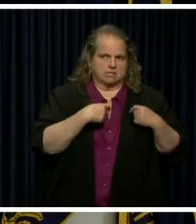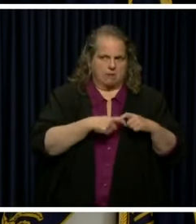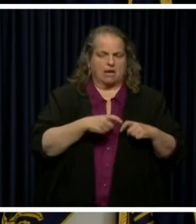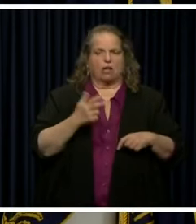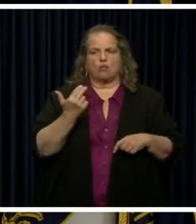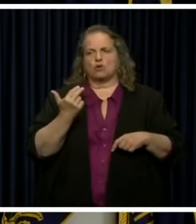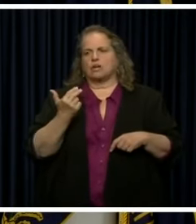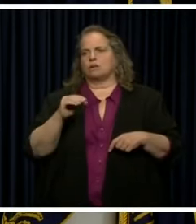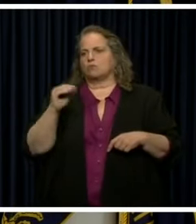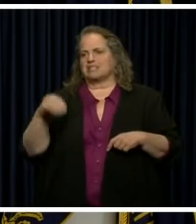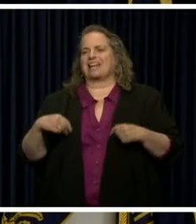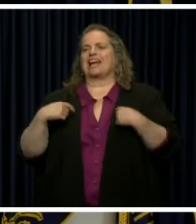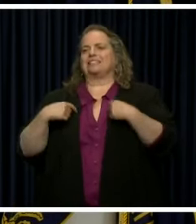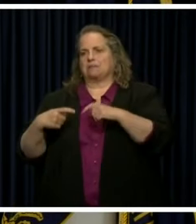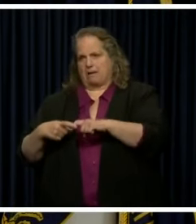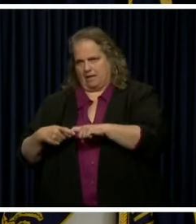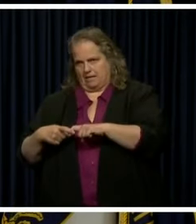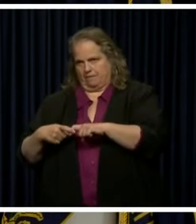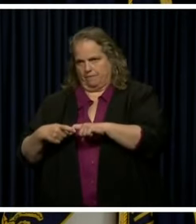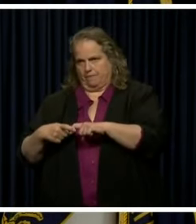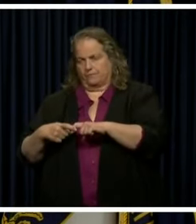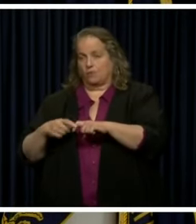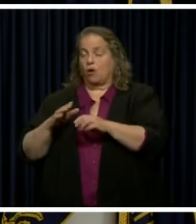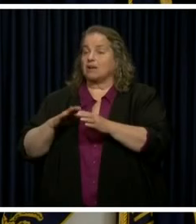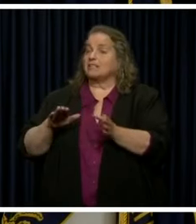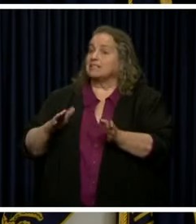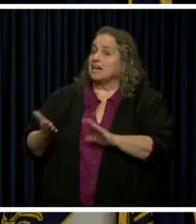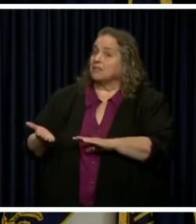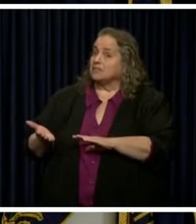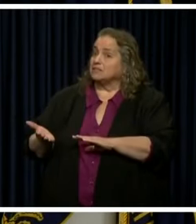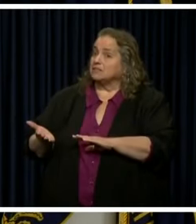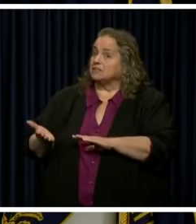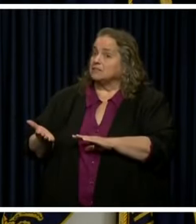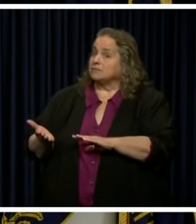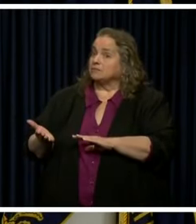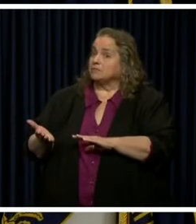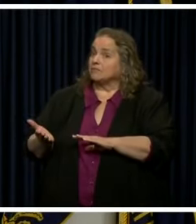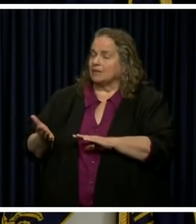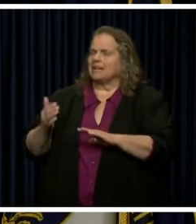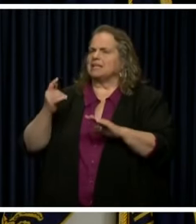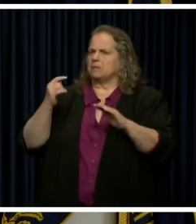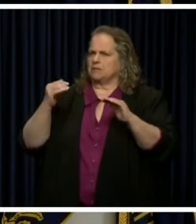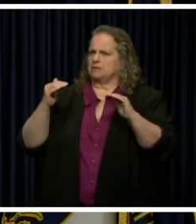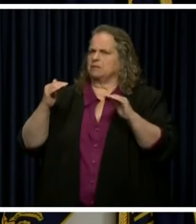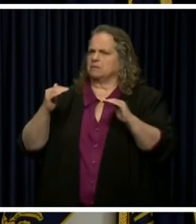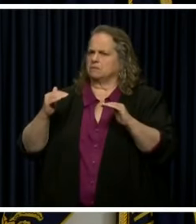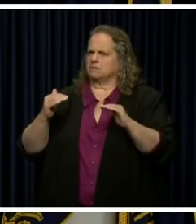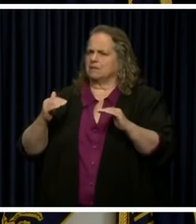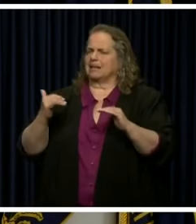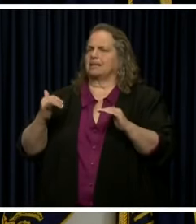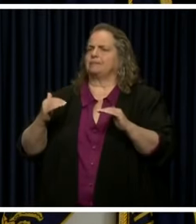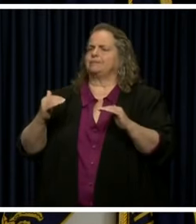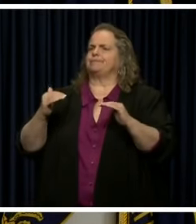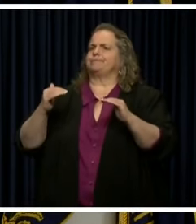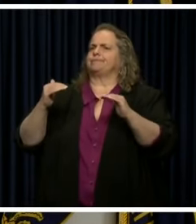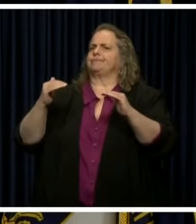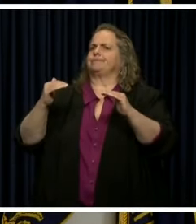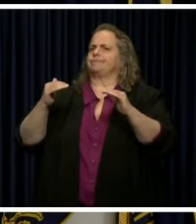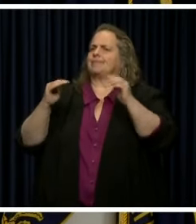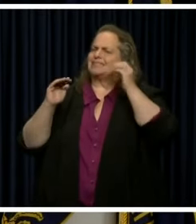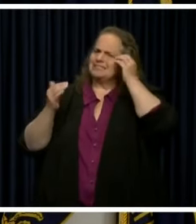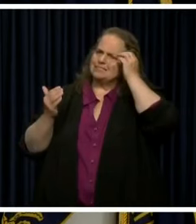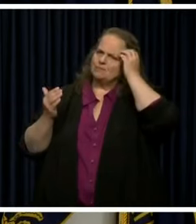and 13% Hispanic. On deaths, this had creeped down a little bit. I think it's creeping back up,